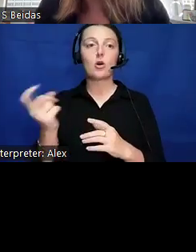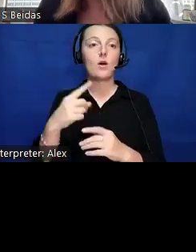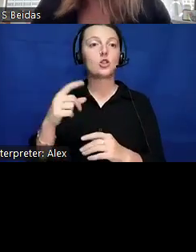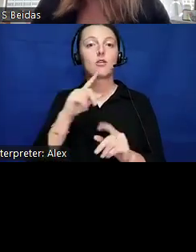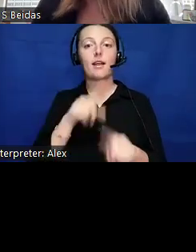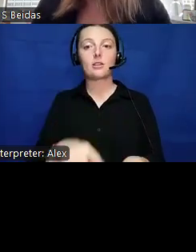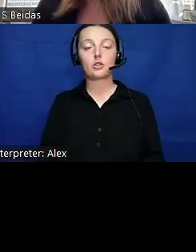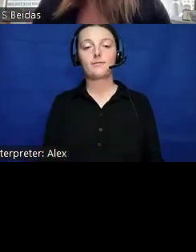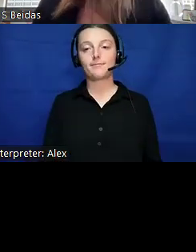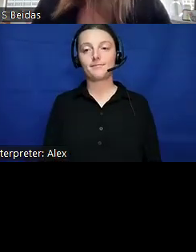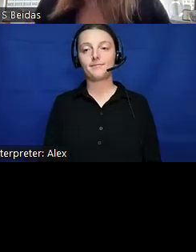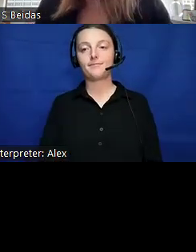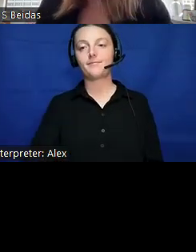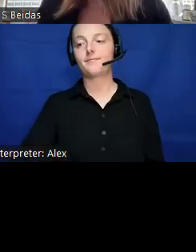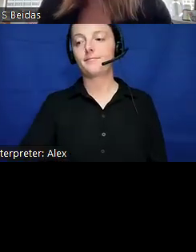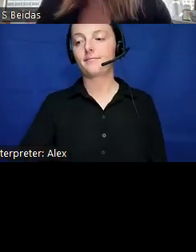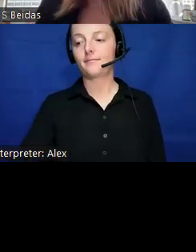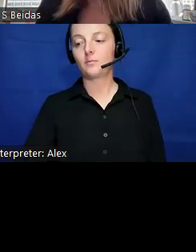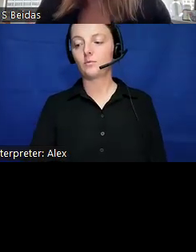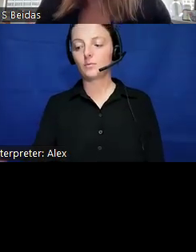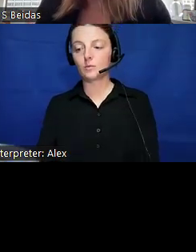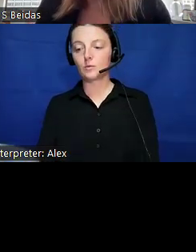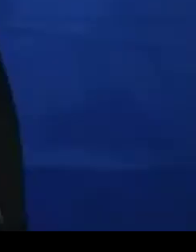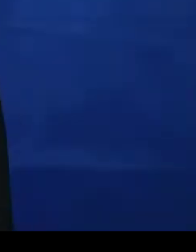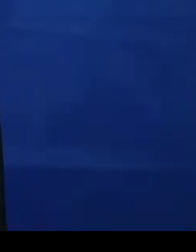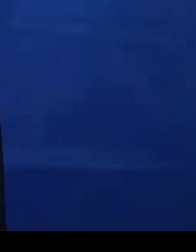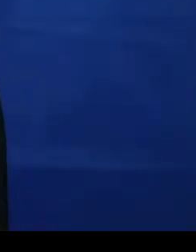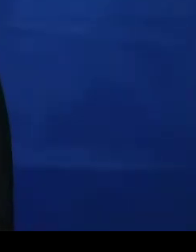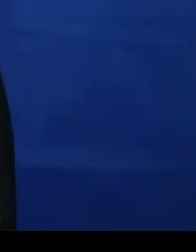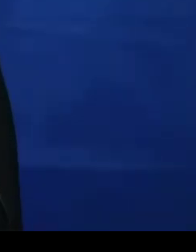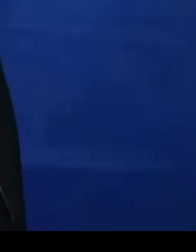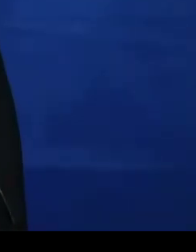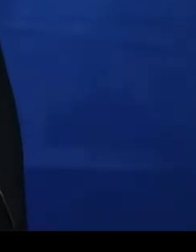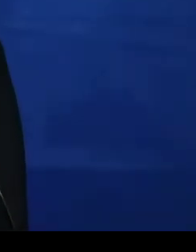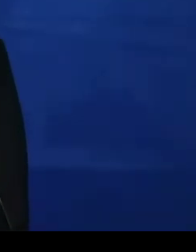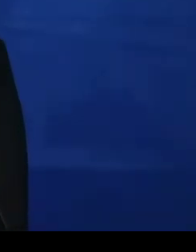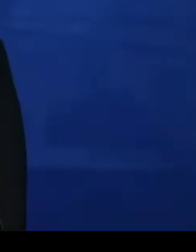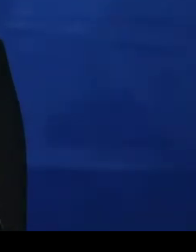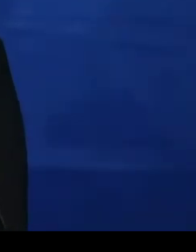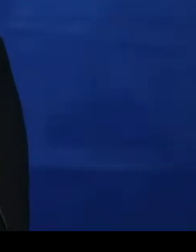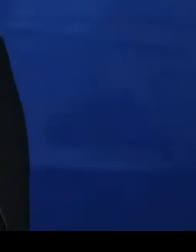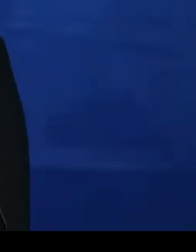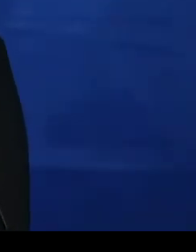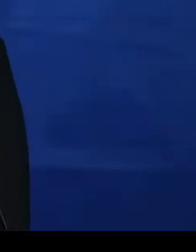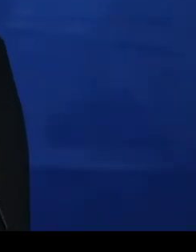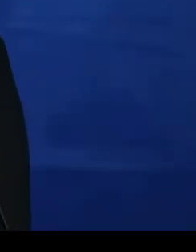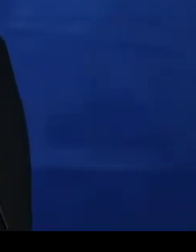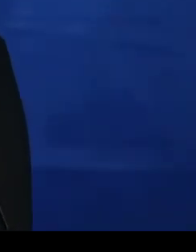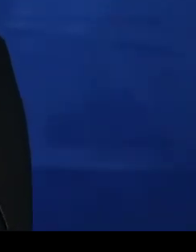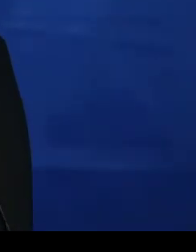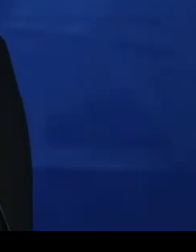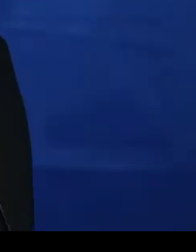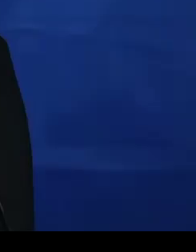ways that you can reach me if you have any questions. And I'm going to go ahead and stop share and hand it back over to